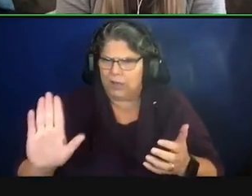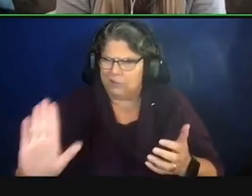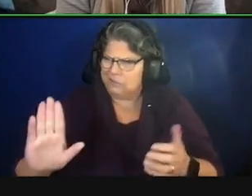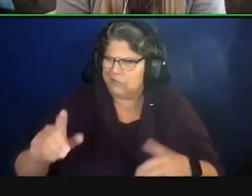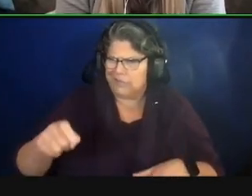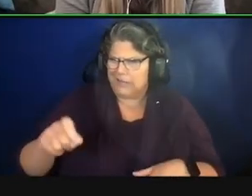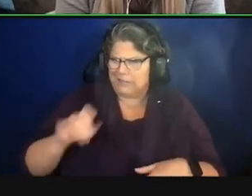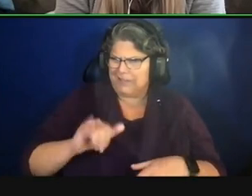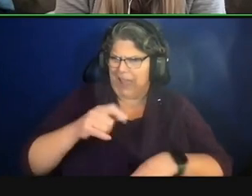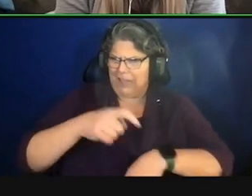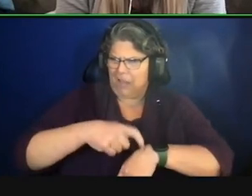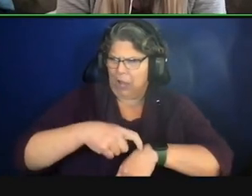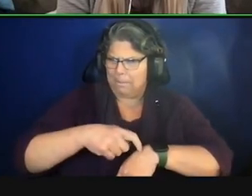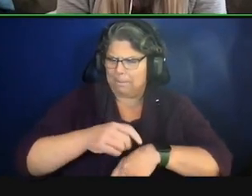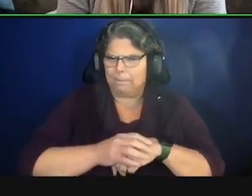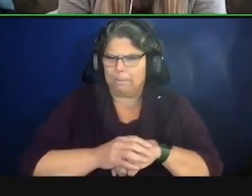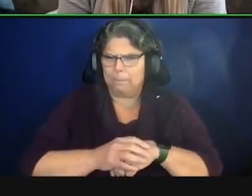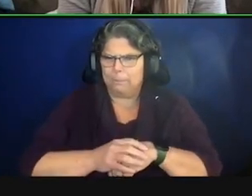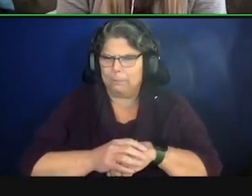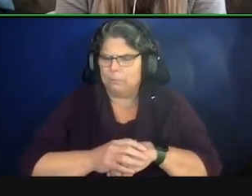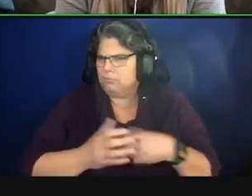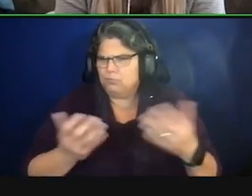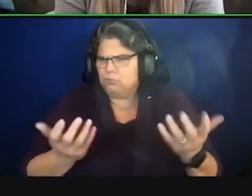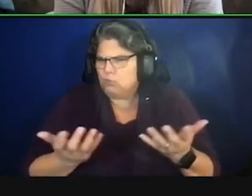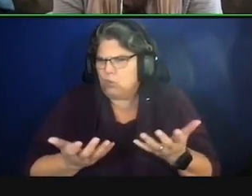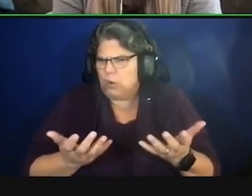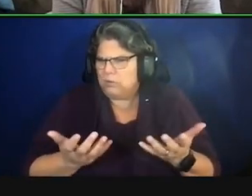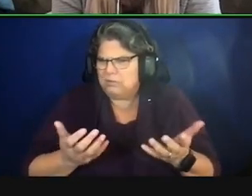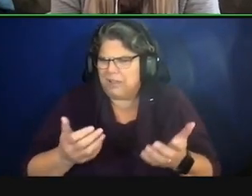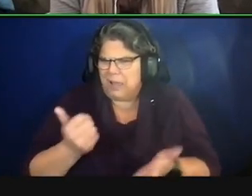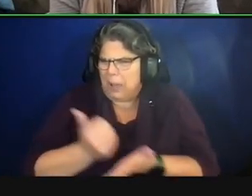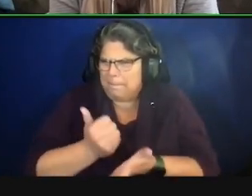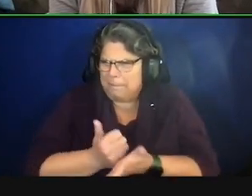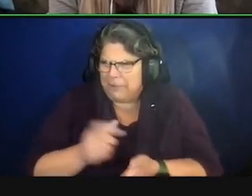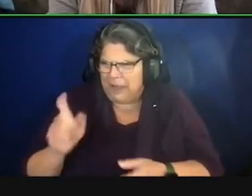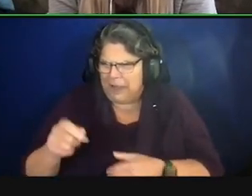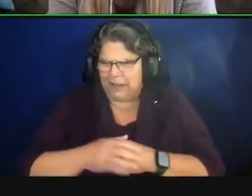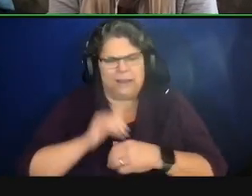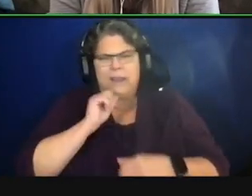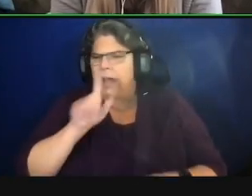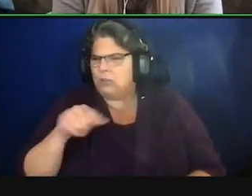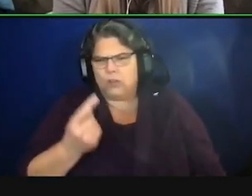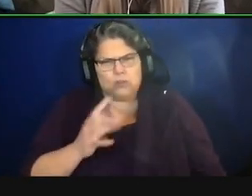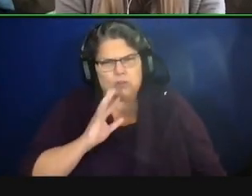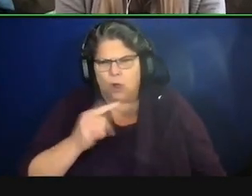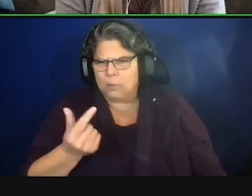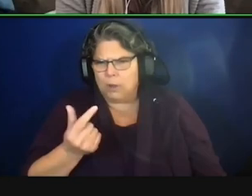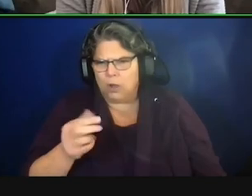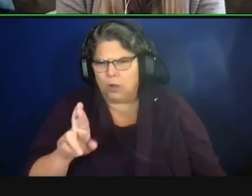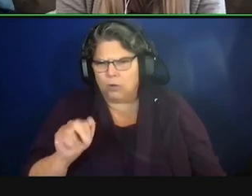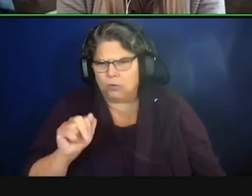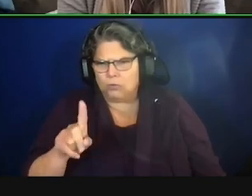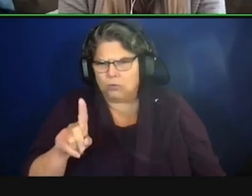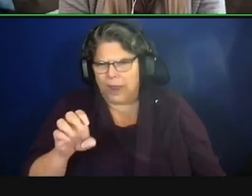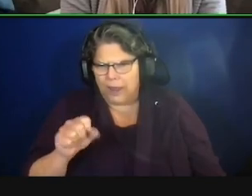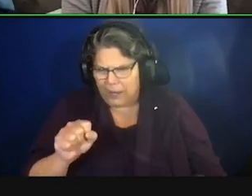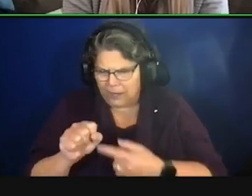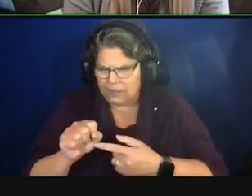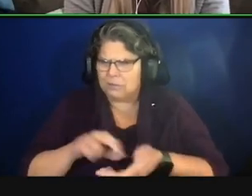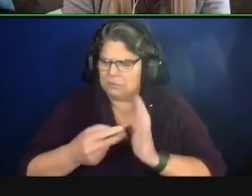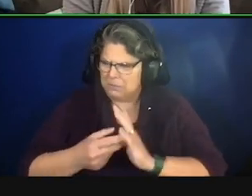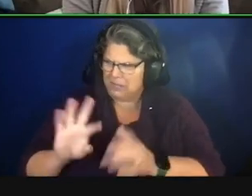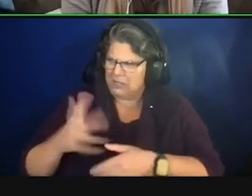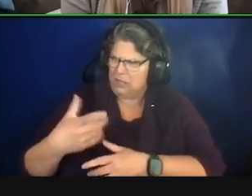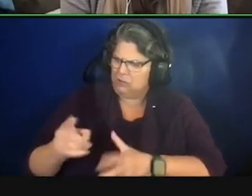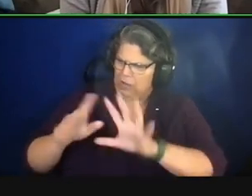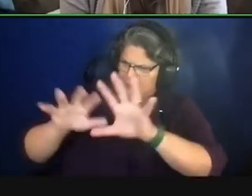are. Where does that child need help? And we're not just talking about grades. We're supposed to be looking at the whole